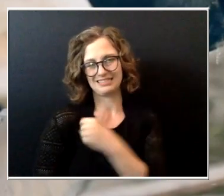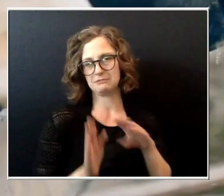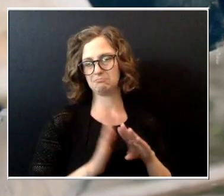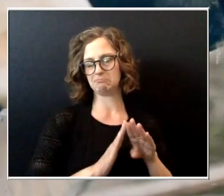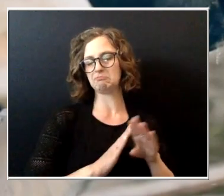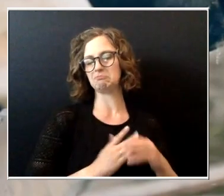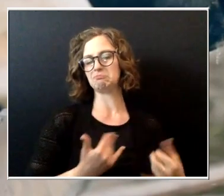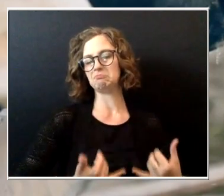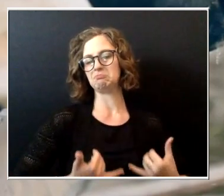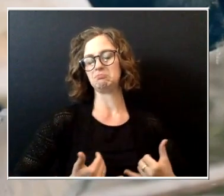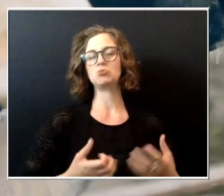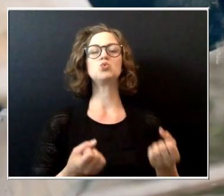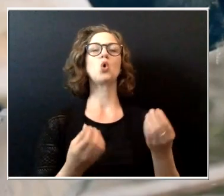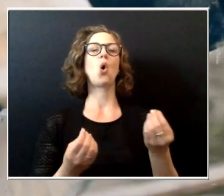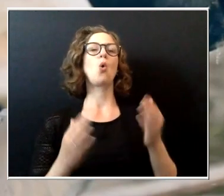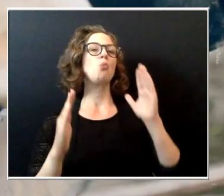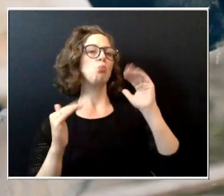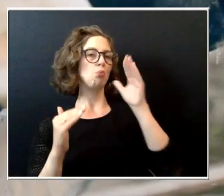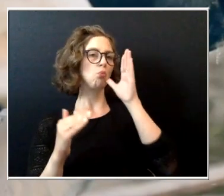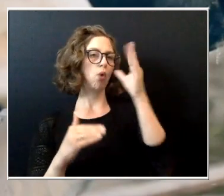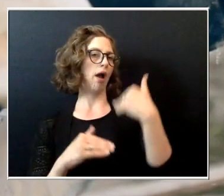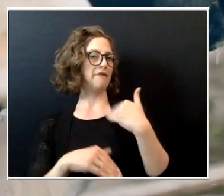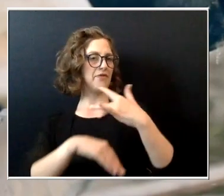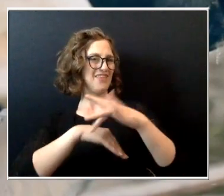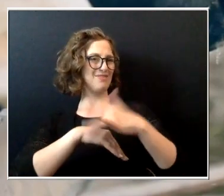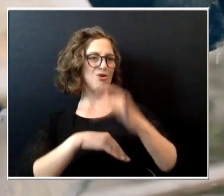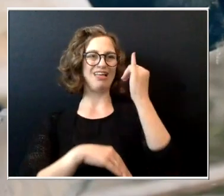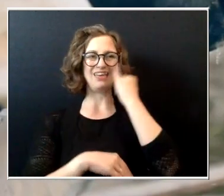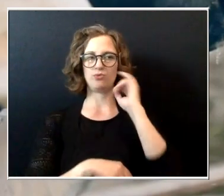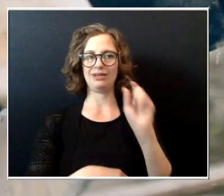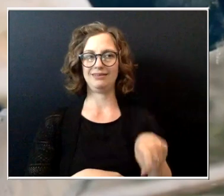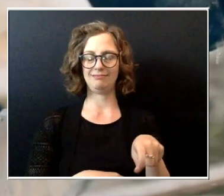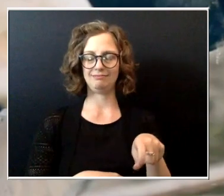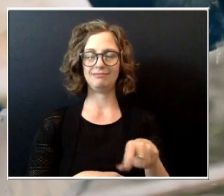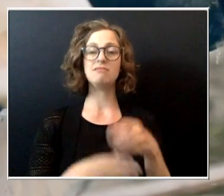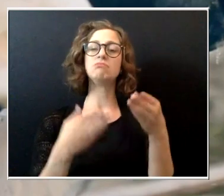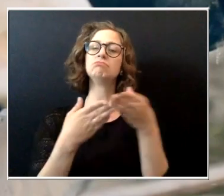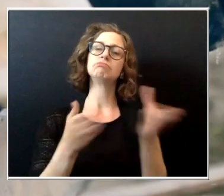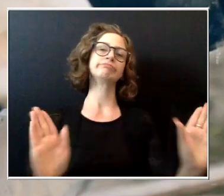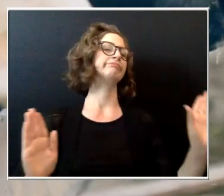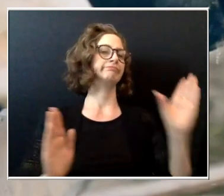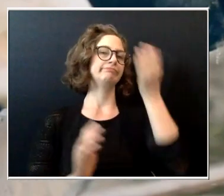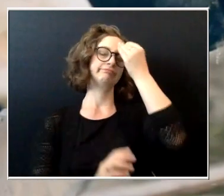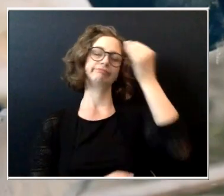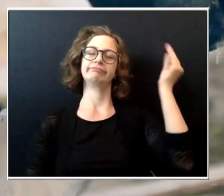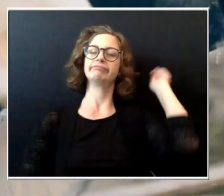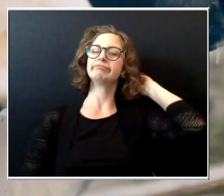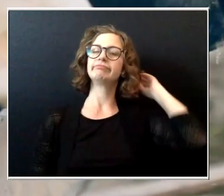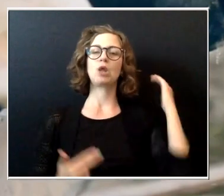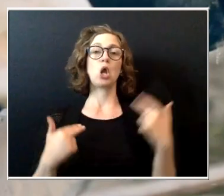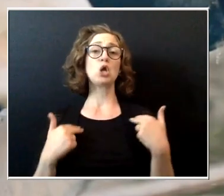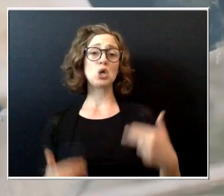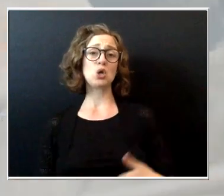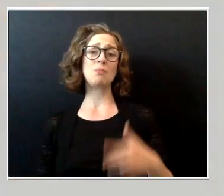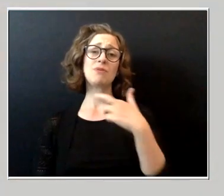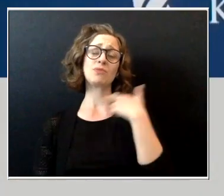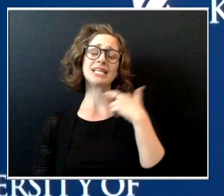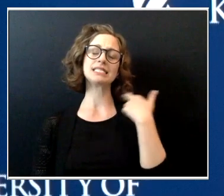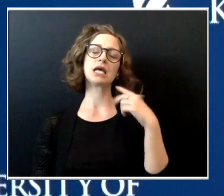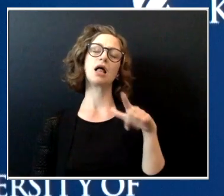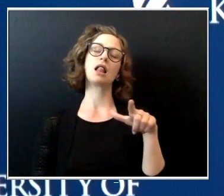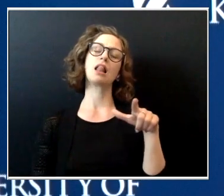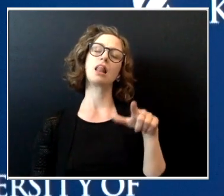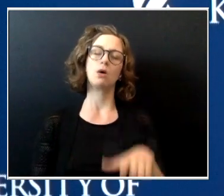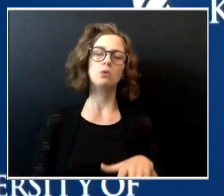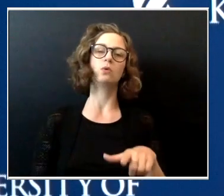have that should the need arise. But overall, just have to remember the human risk is low for